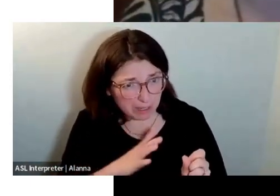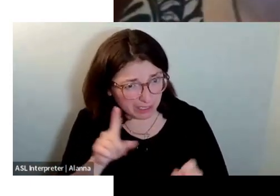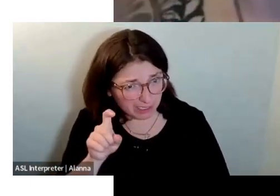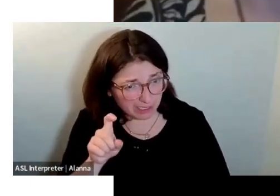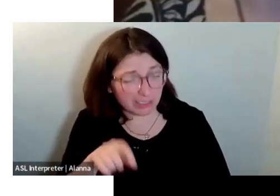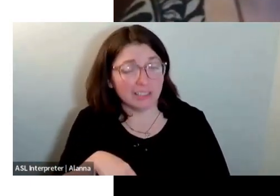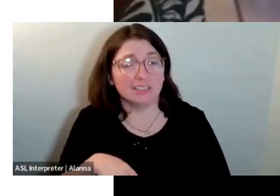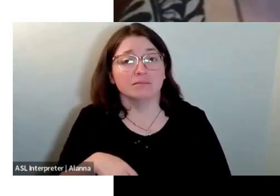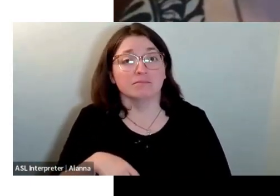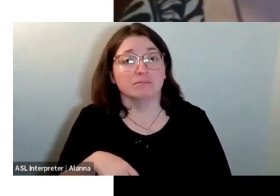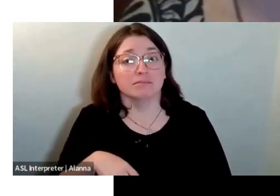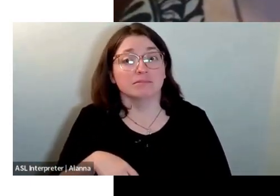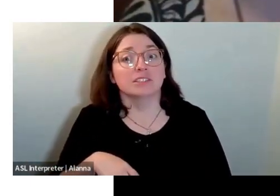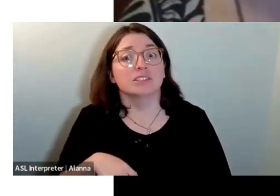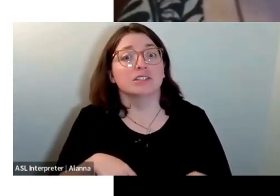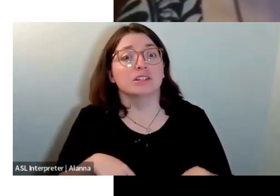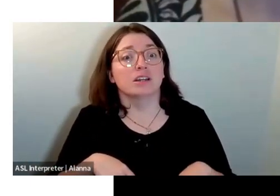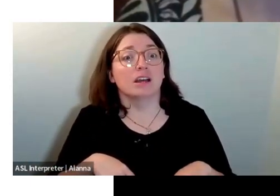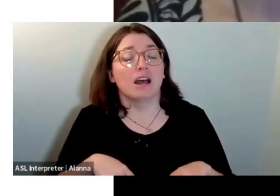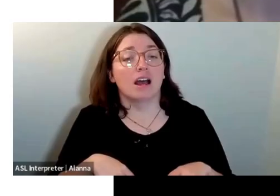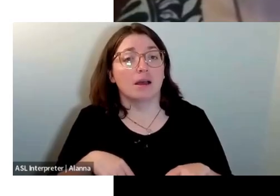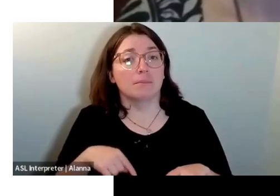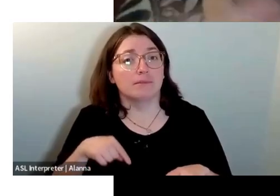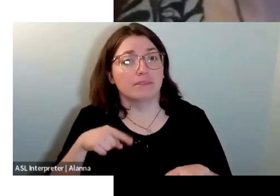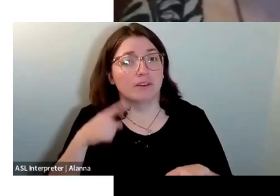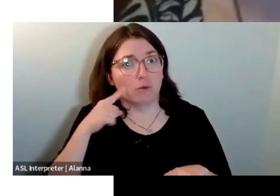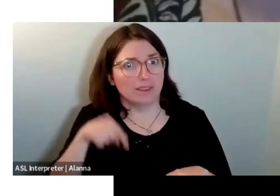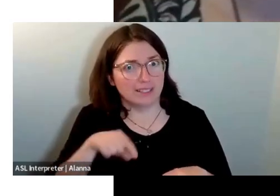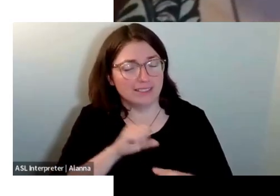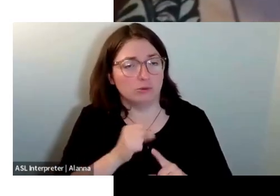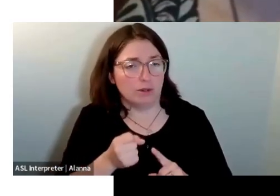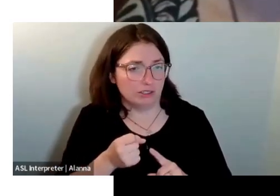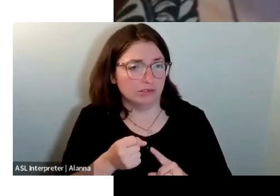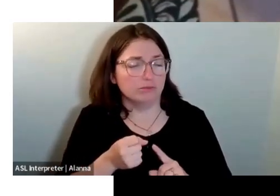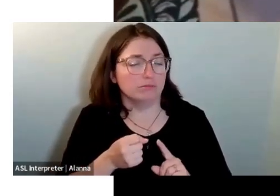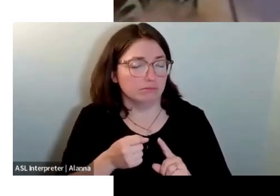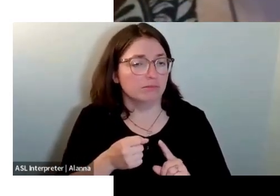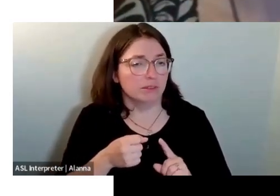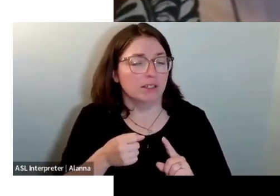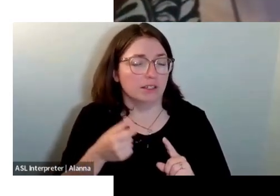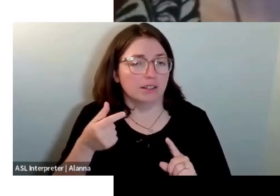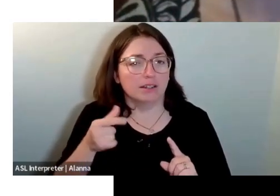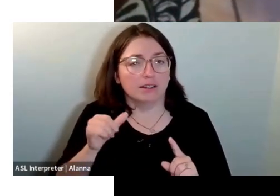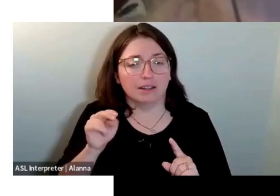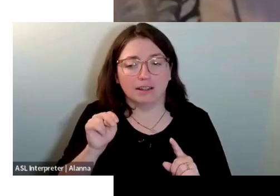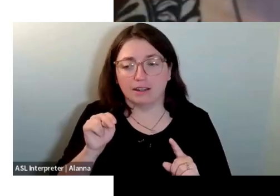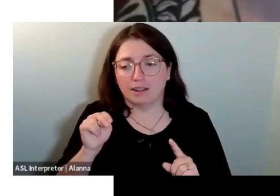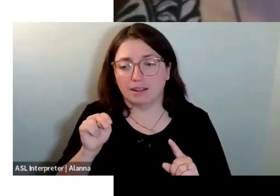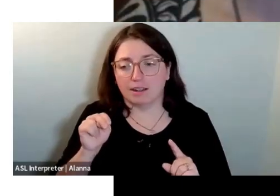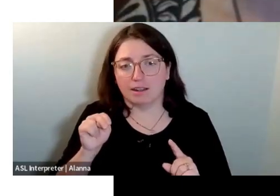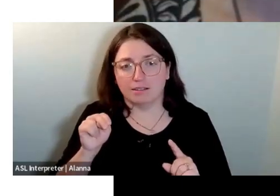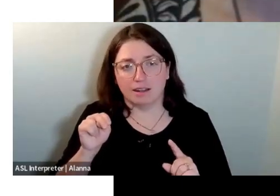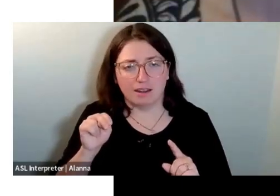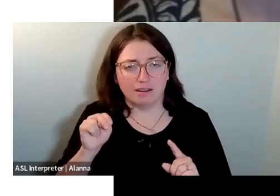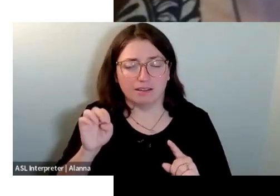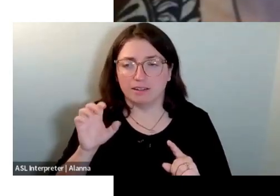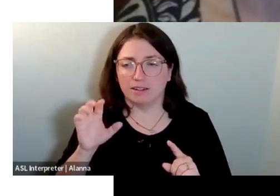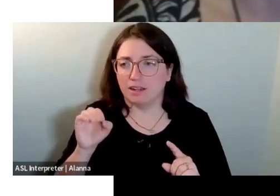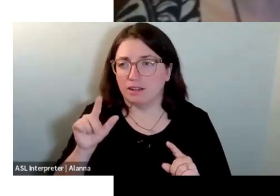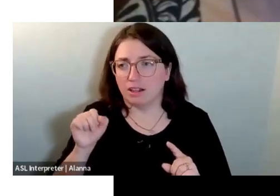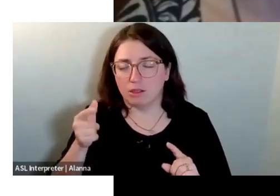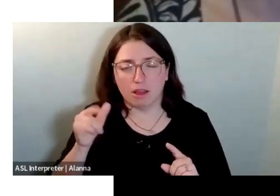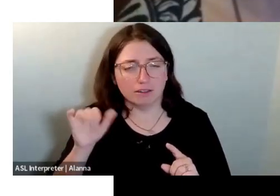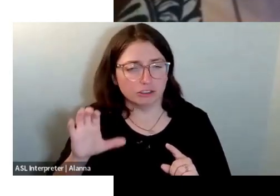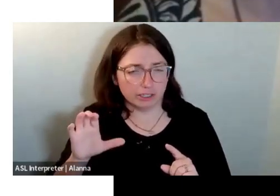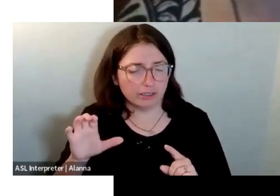this case, gynecologic cancer, people experiencing gynecologic cancers, or realistically practical for those